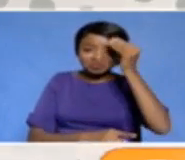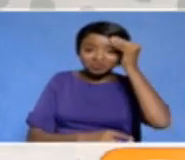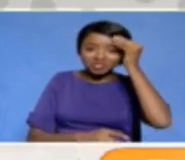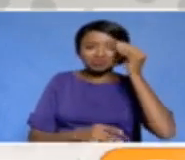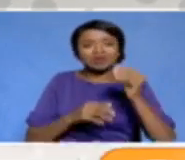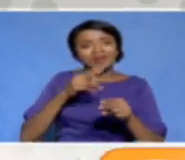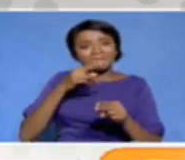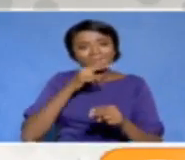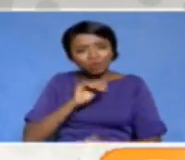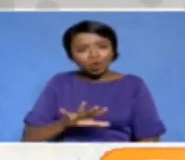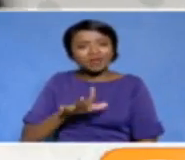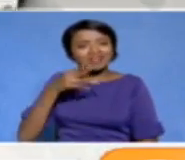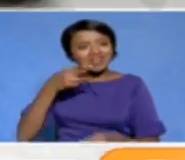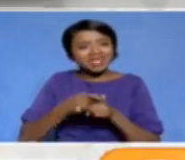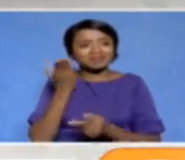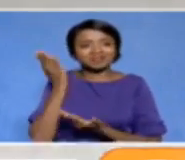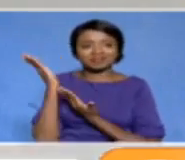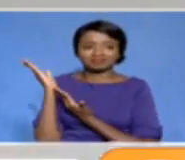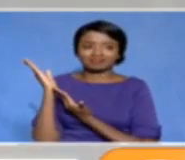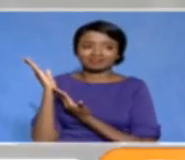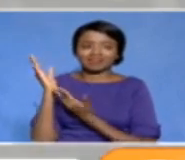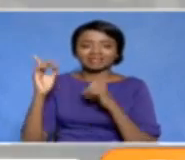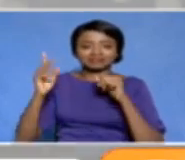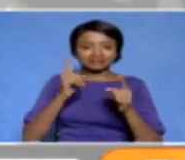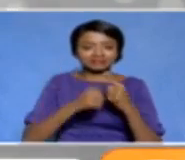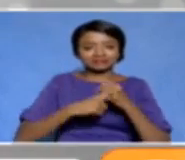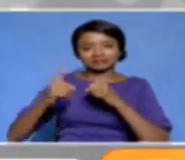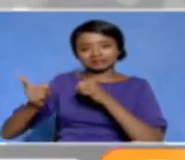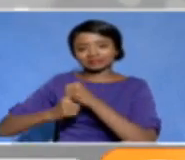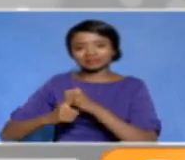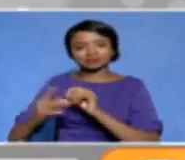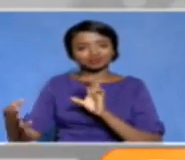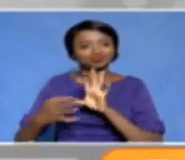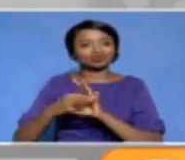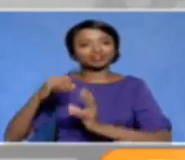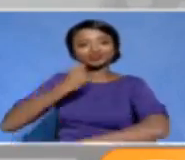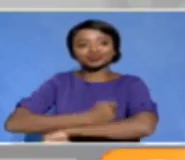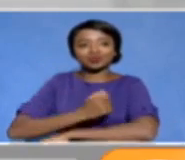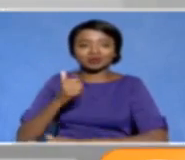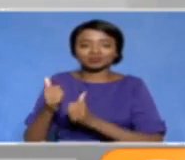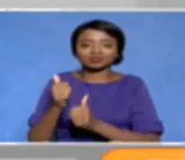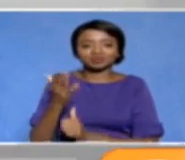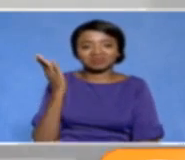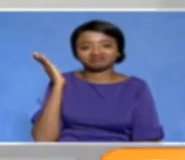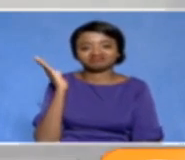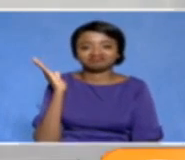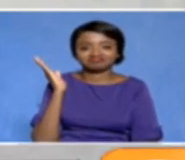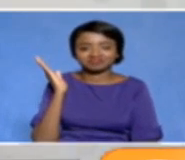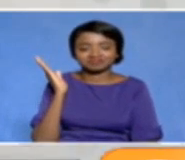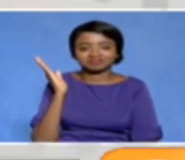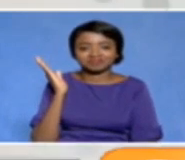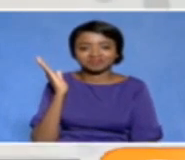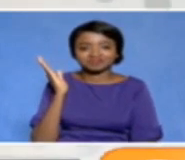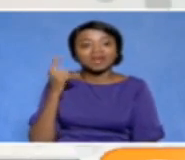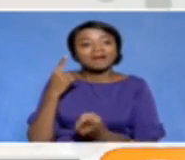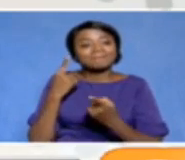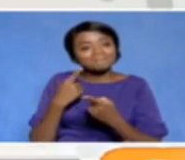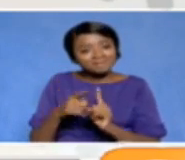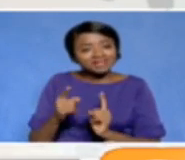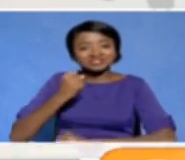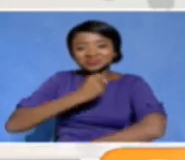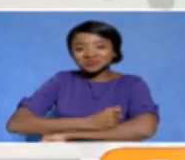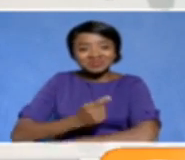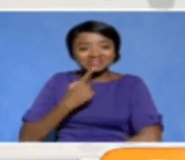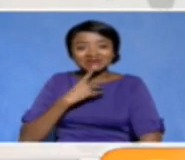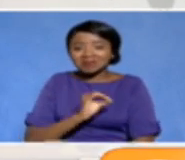name appears at number 66 of those selected to join Starehe Boys Center and school. But the school says it no longer has a place